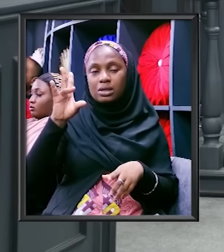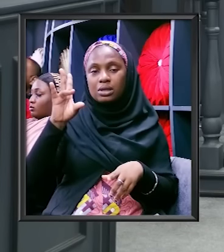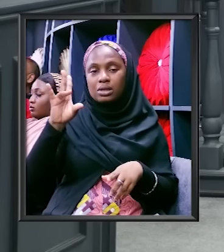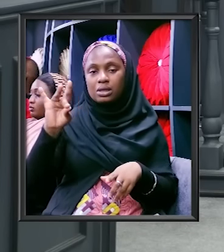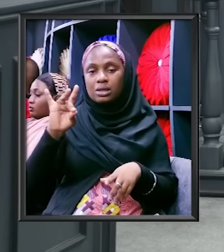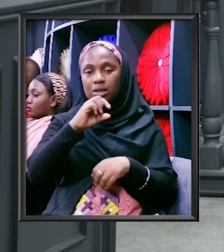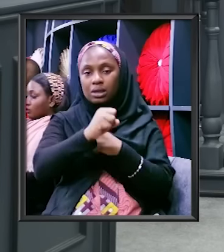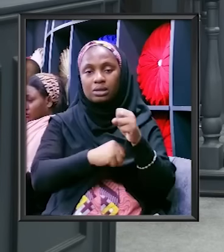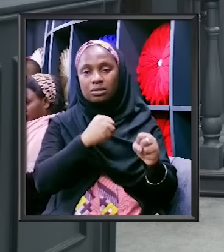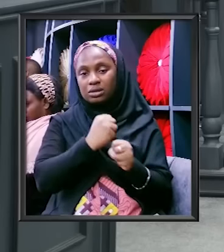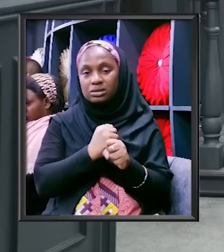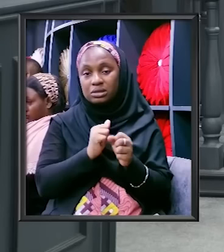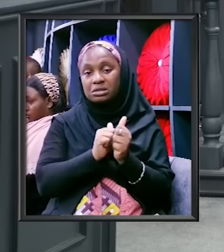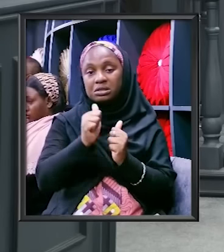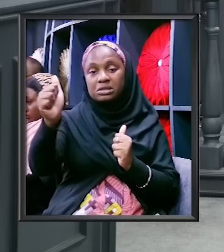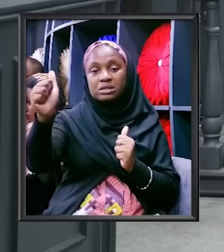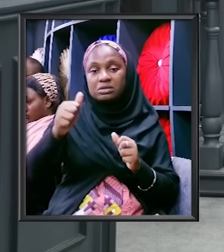Ifa.